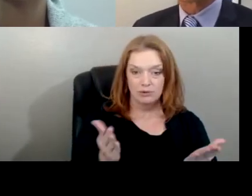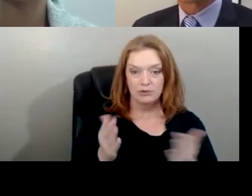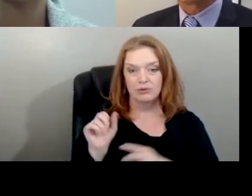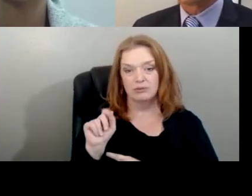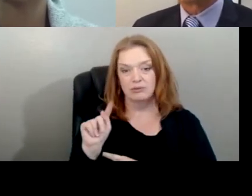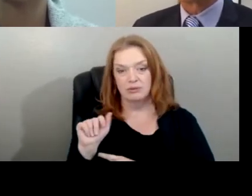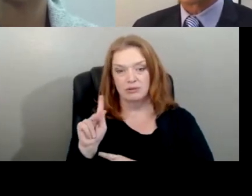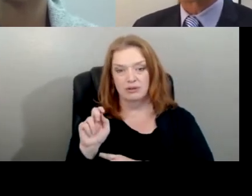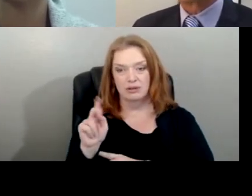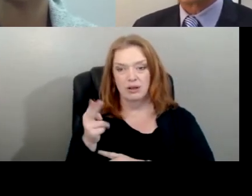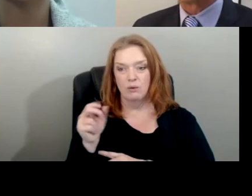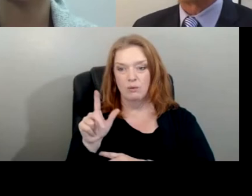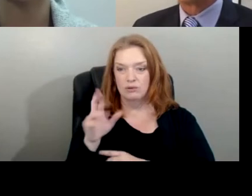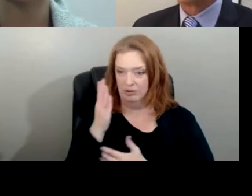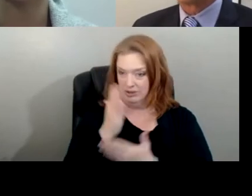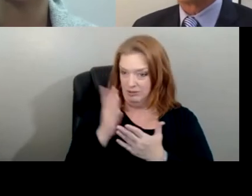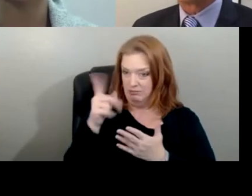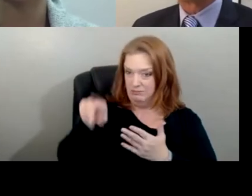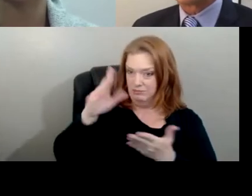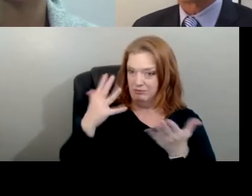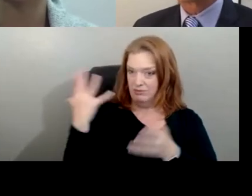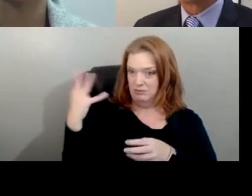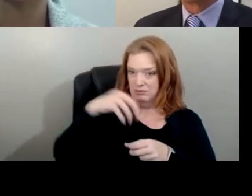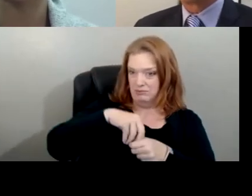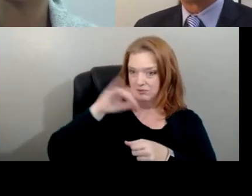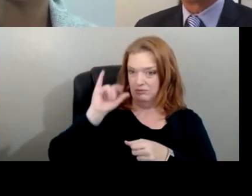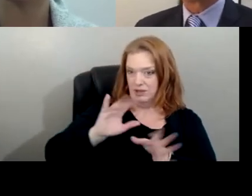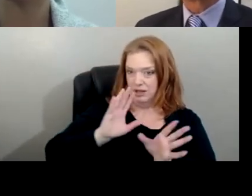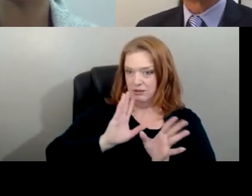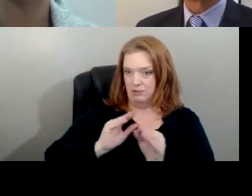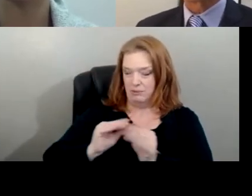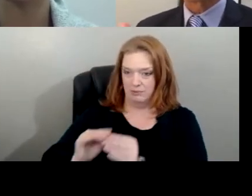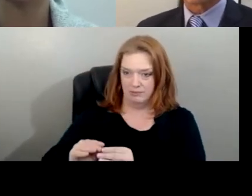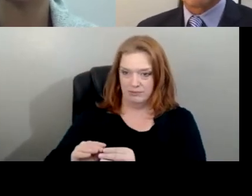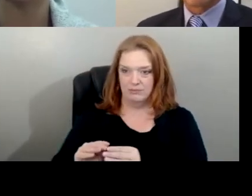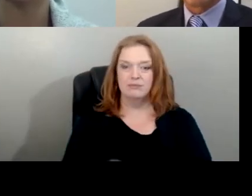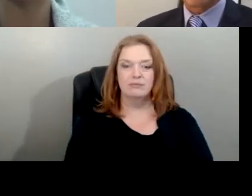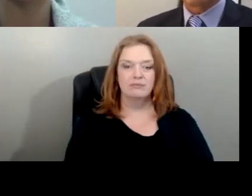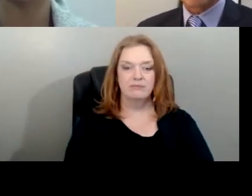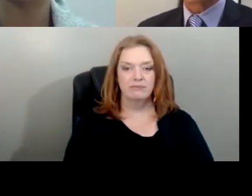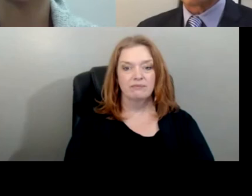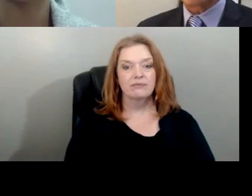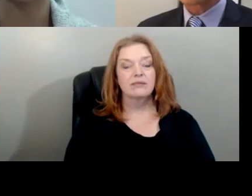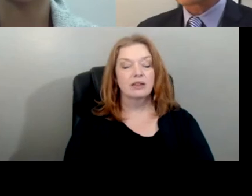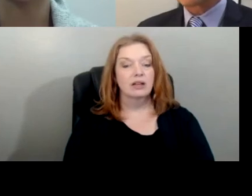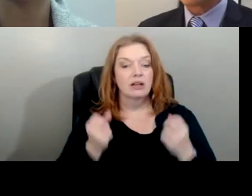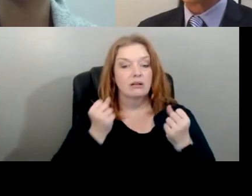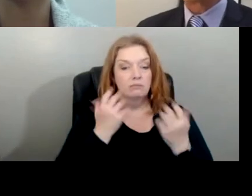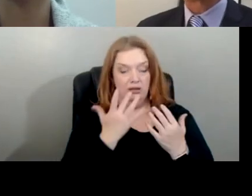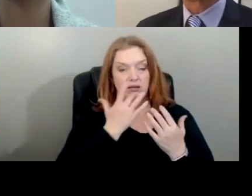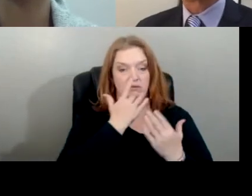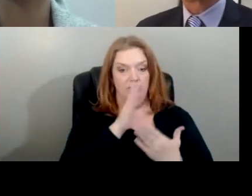on this call may have participated in those. Many were scheduled to be face-to-face.